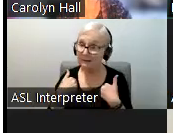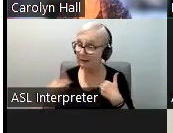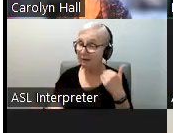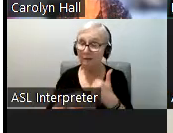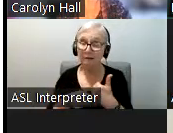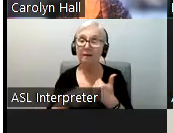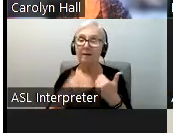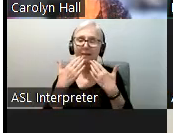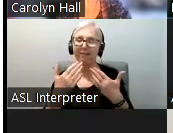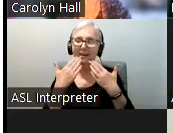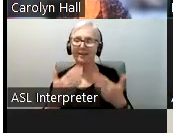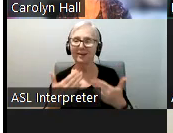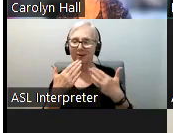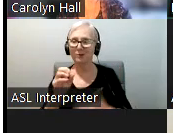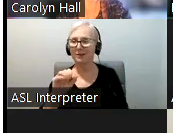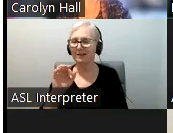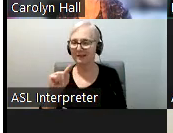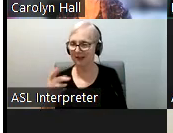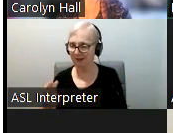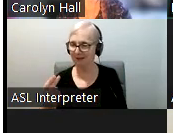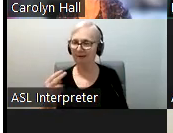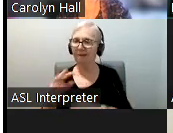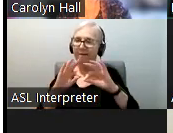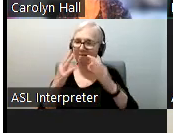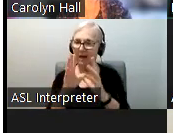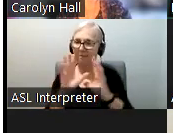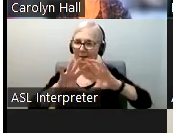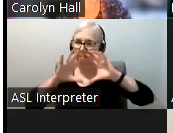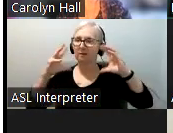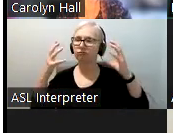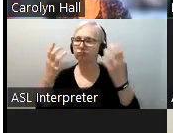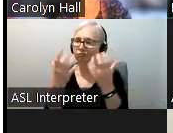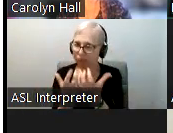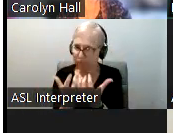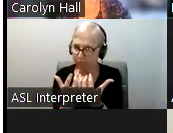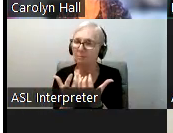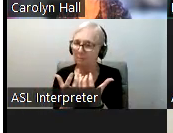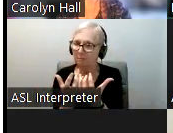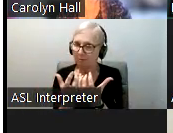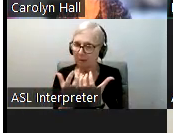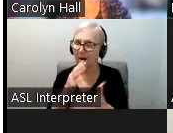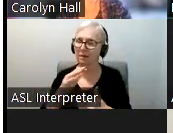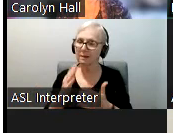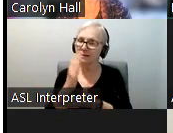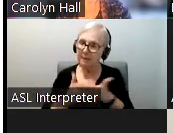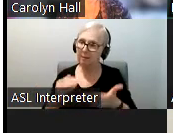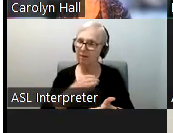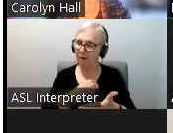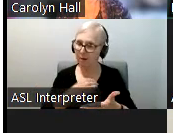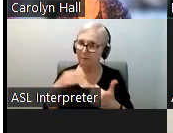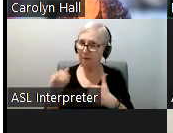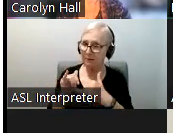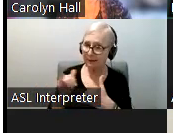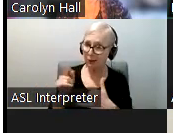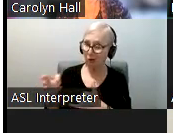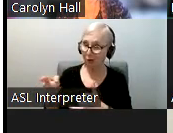Yeah, thank you for the question, Seth. Family is all encompassing for us. And I would agree that some of our members are very much like you. Their service